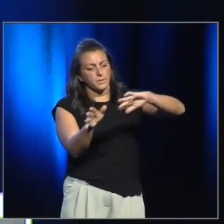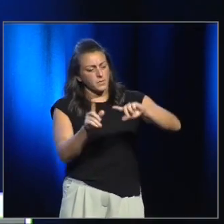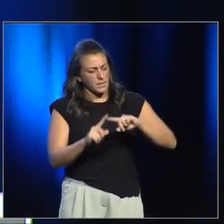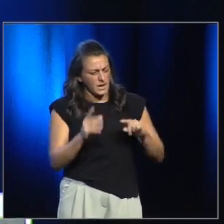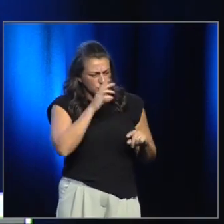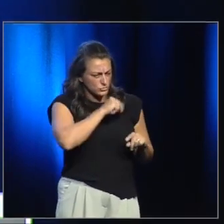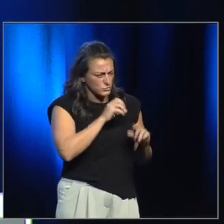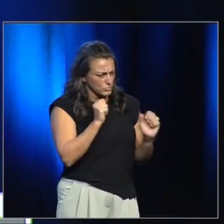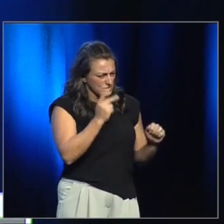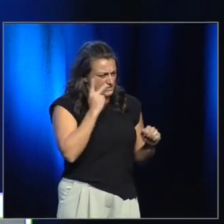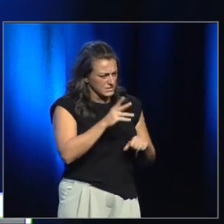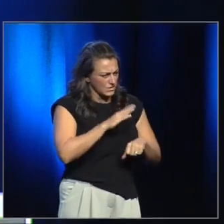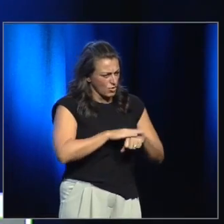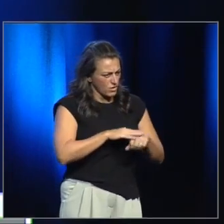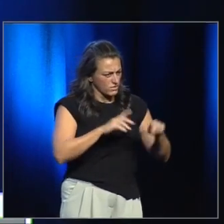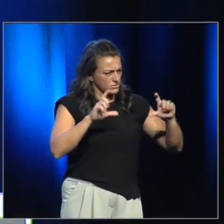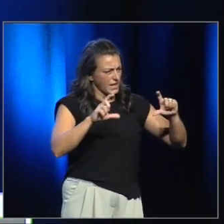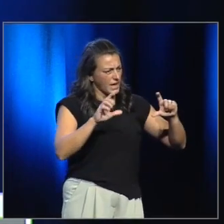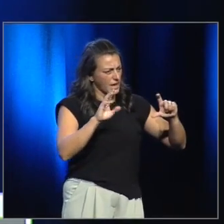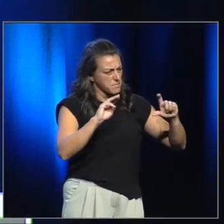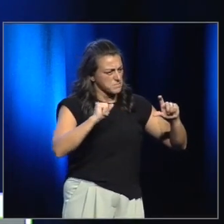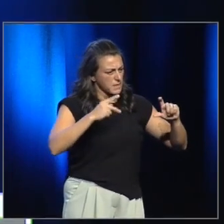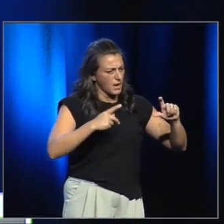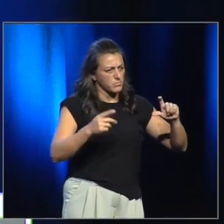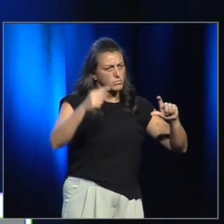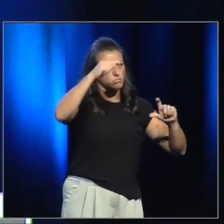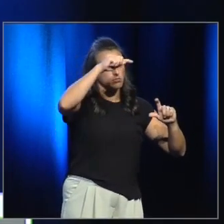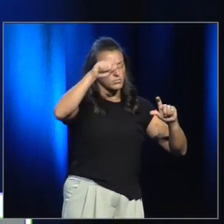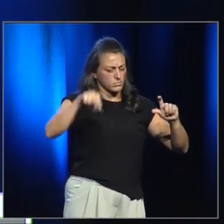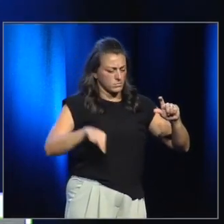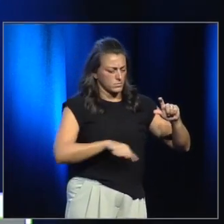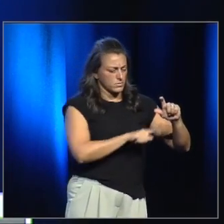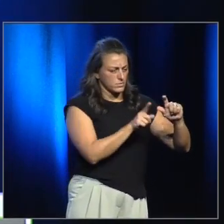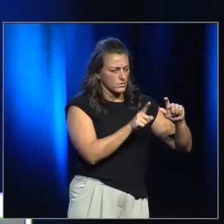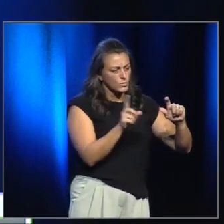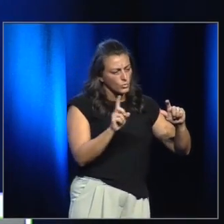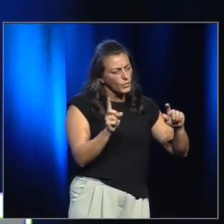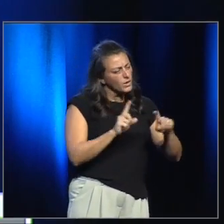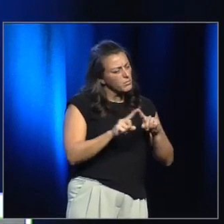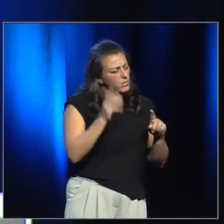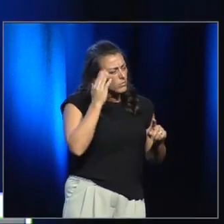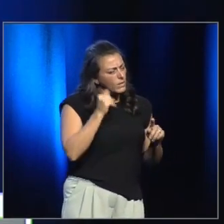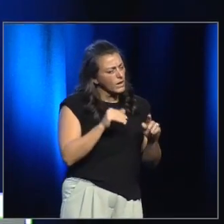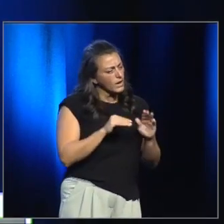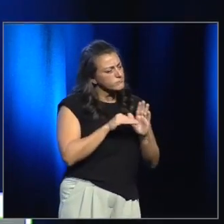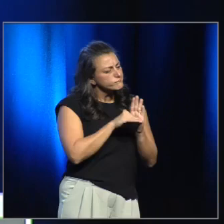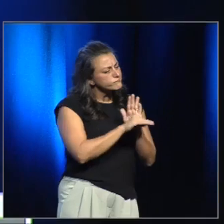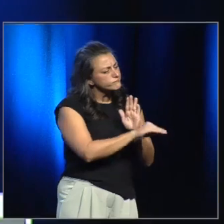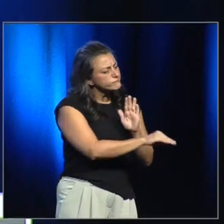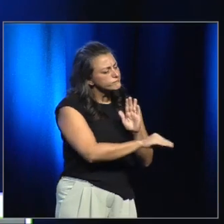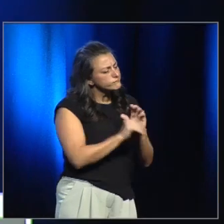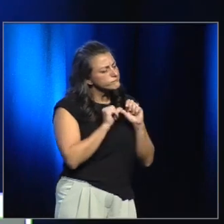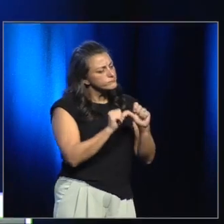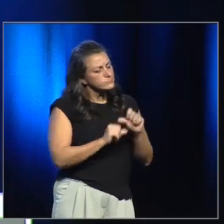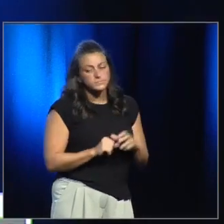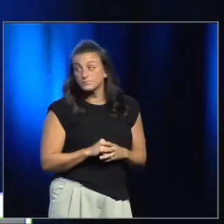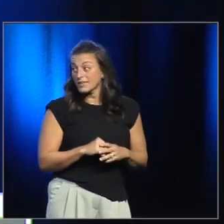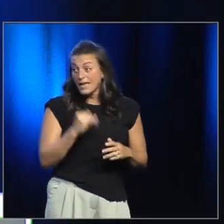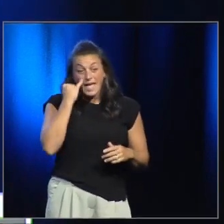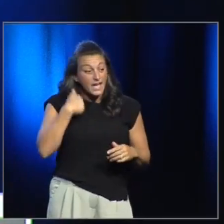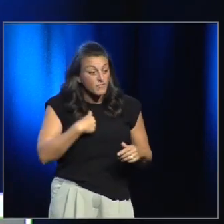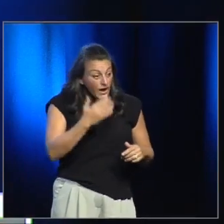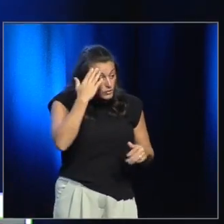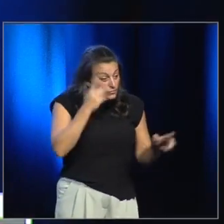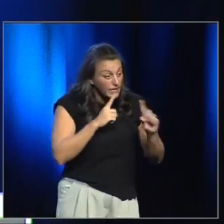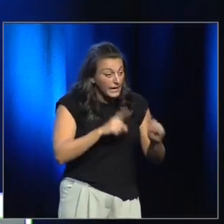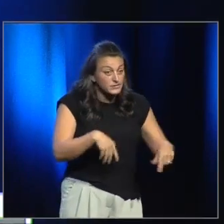well. But I just wonder if you have any thoughts about why that steady decline has continued for so long. Yeah, well, if I knew the answer to that, then